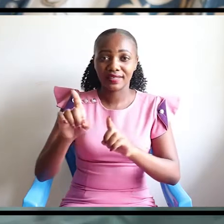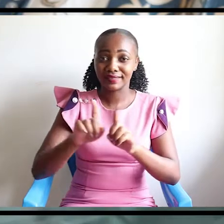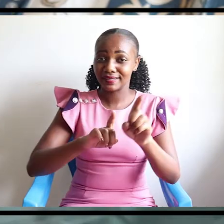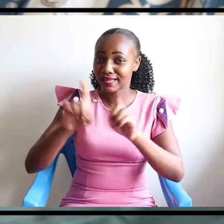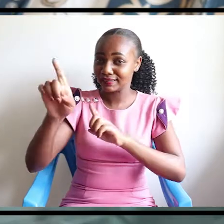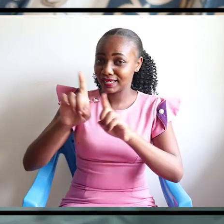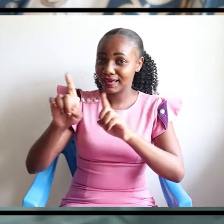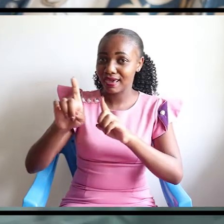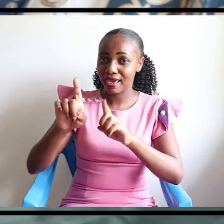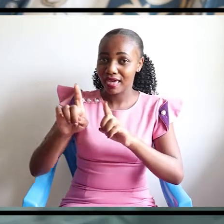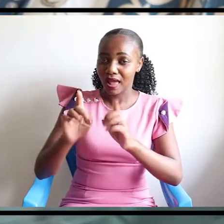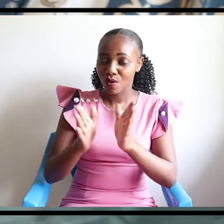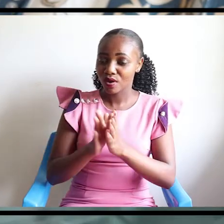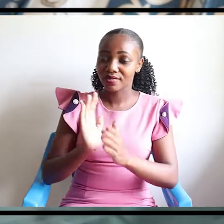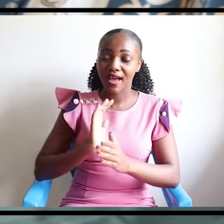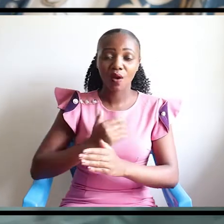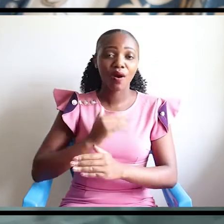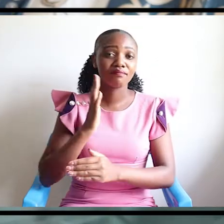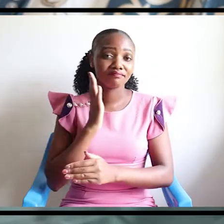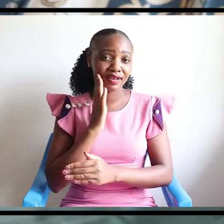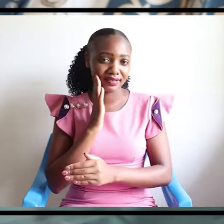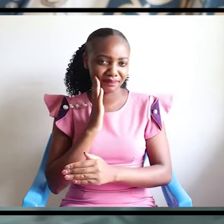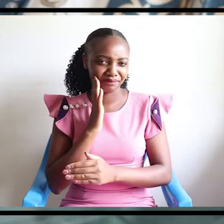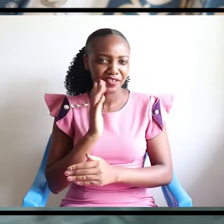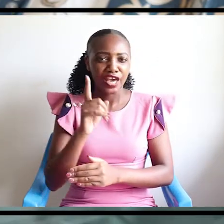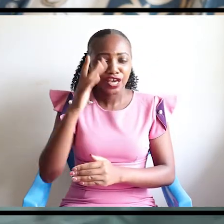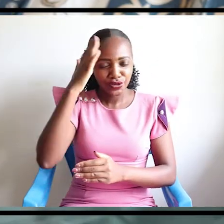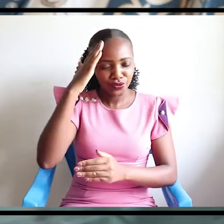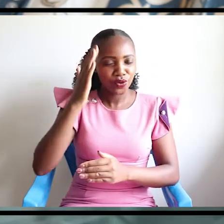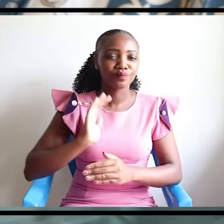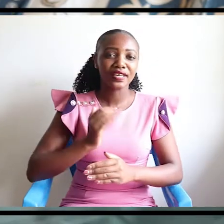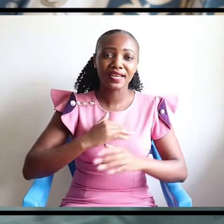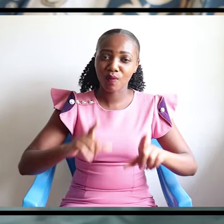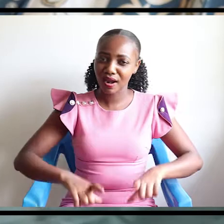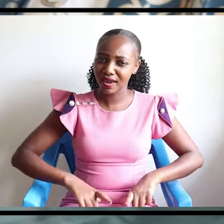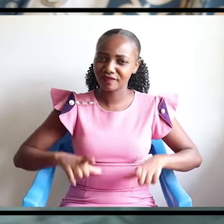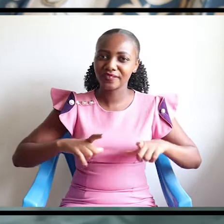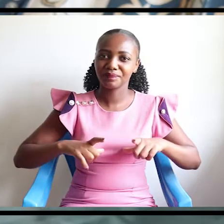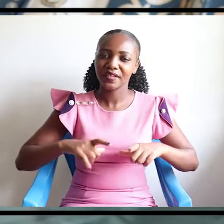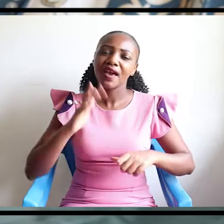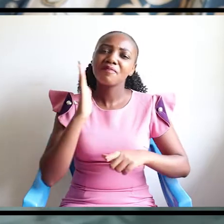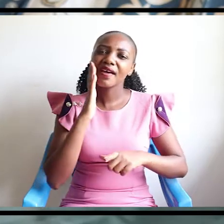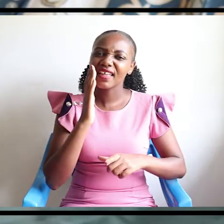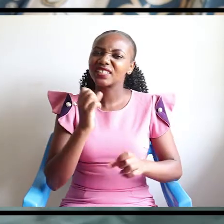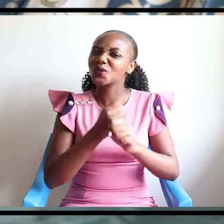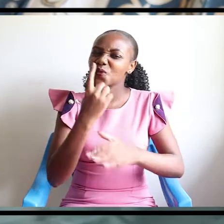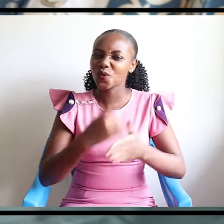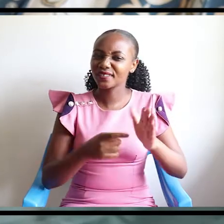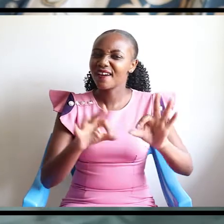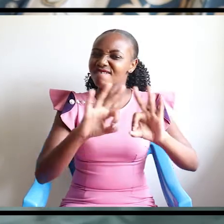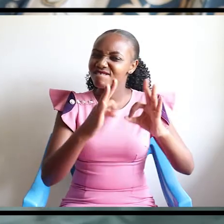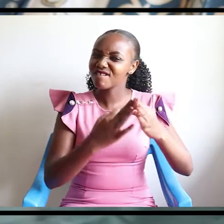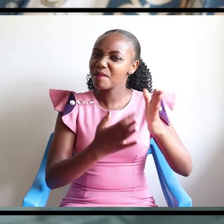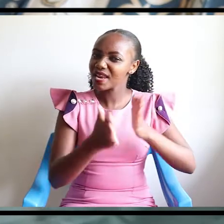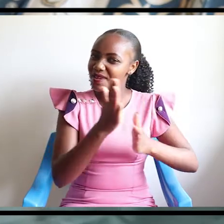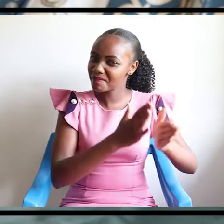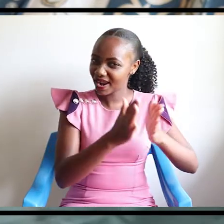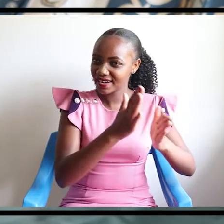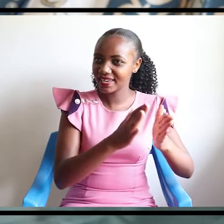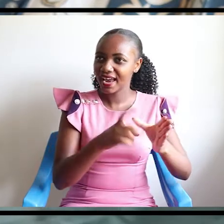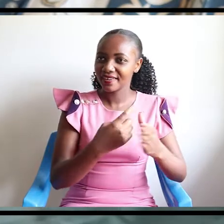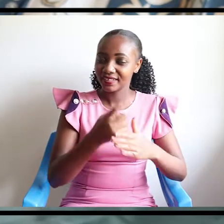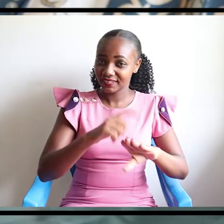with moms. In a life of a mother, mothers go through family planning. And when I talk about